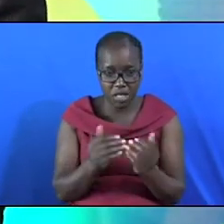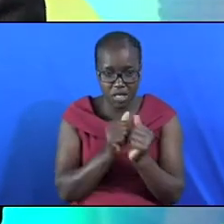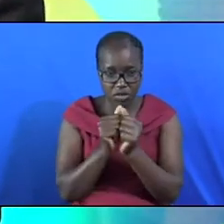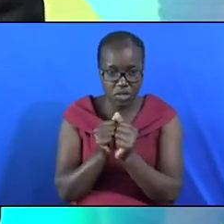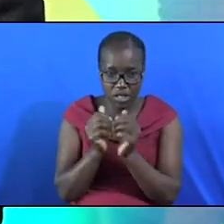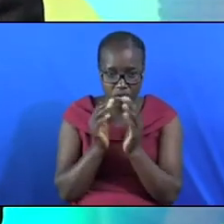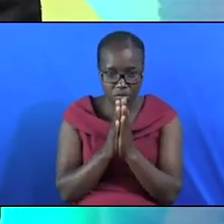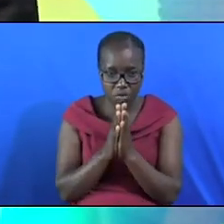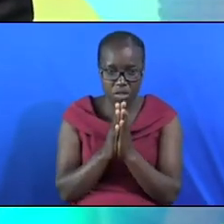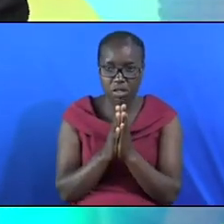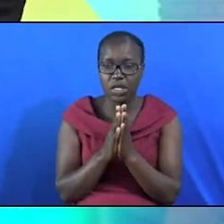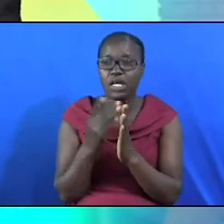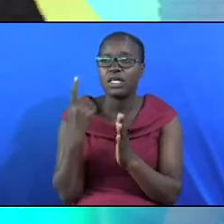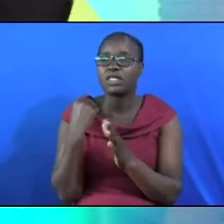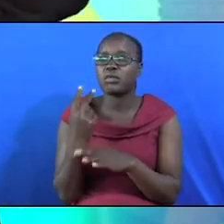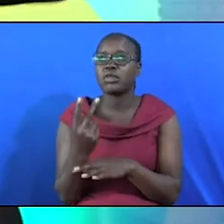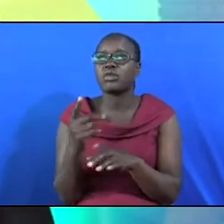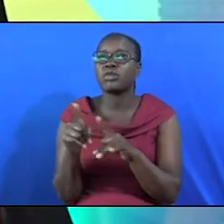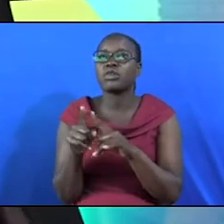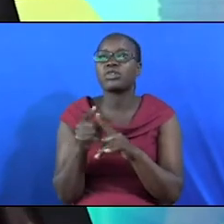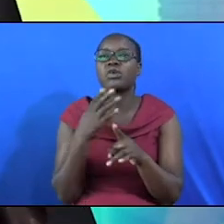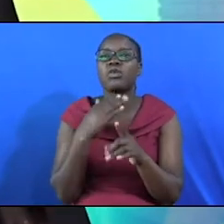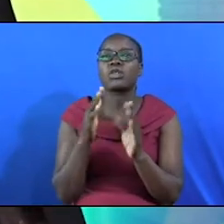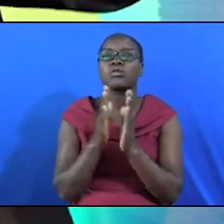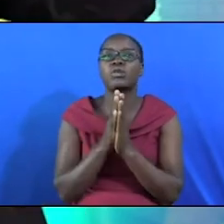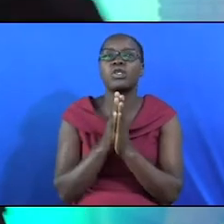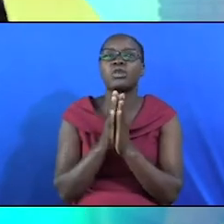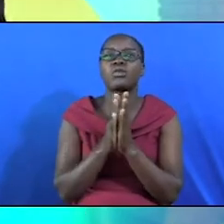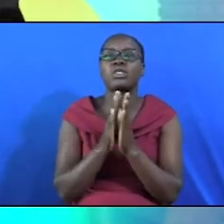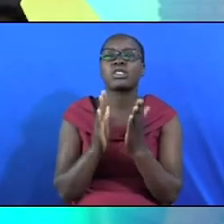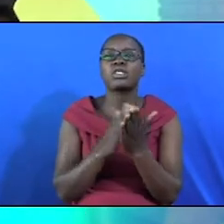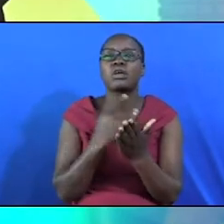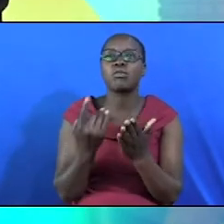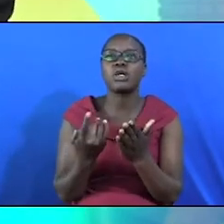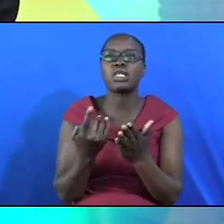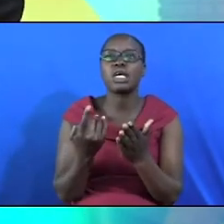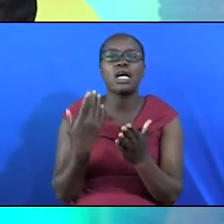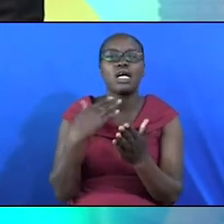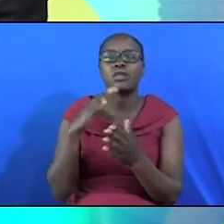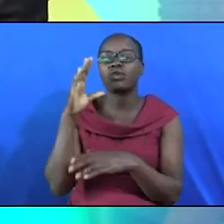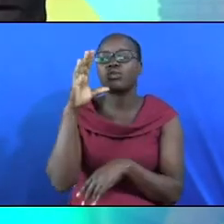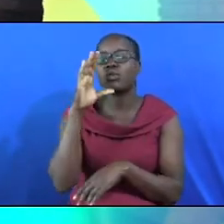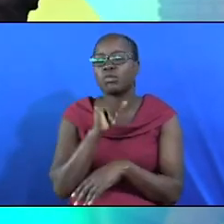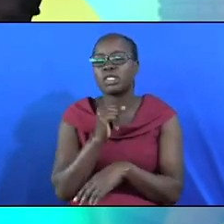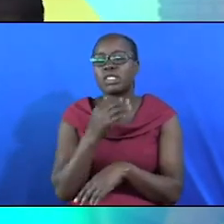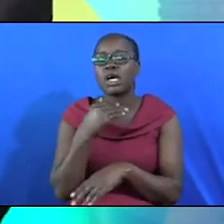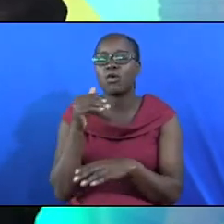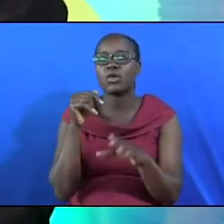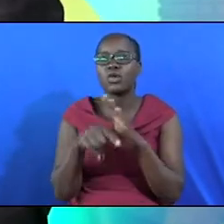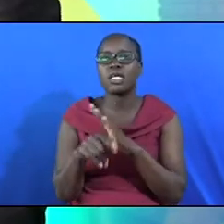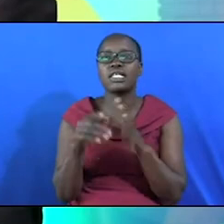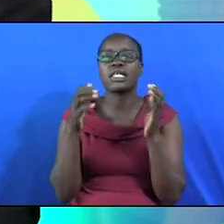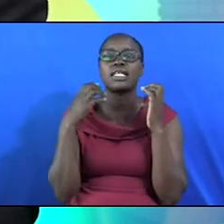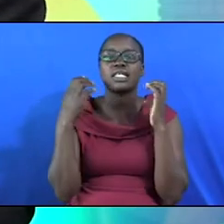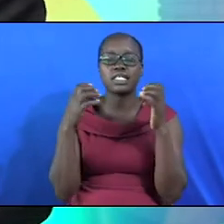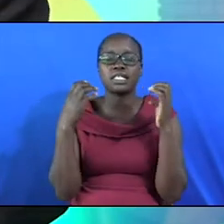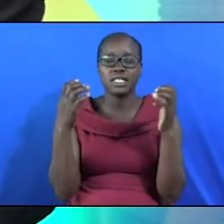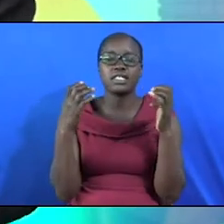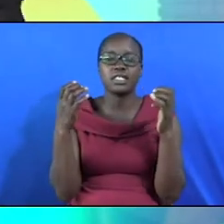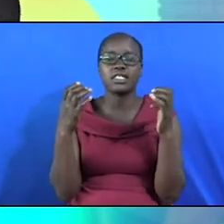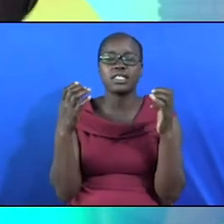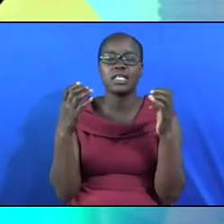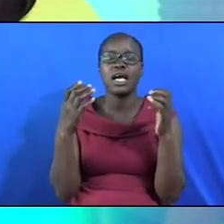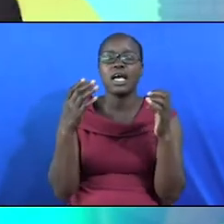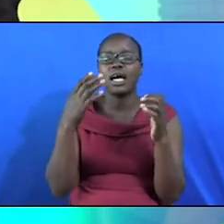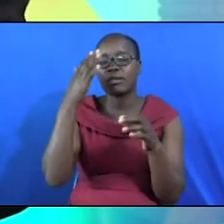together. And number two, I also want to pray with someone who is saying that I don't want to be missed. I want to enter eternity, and you are praying